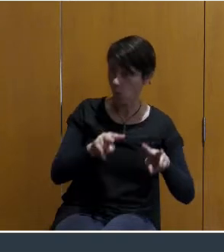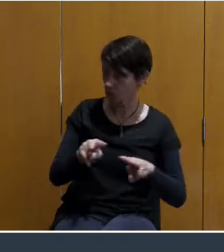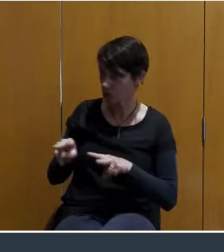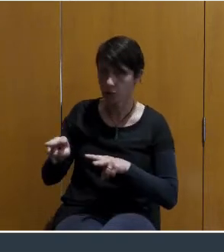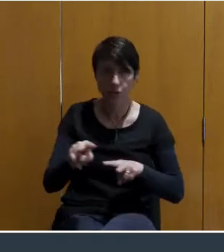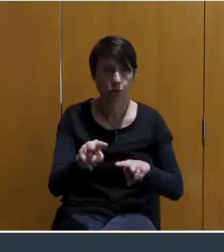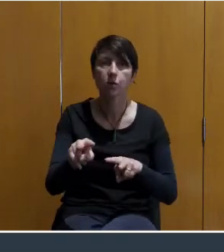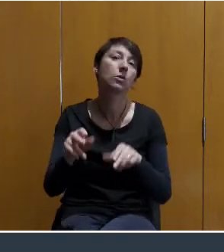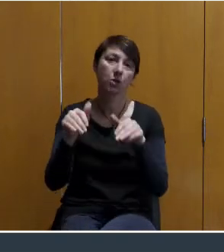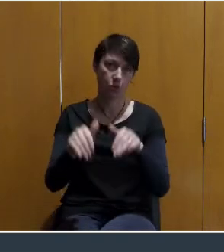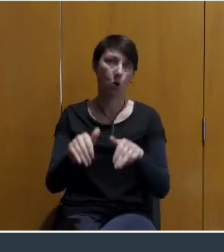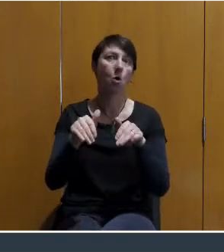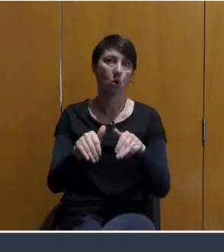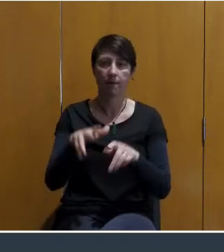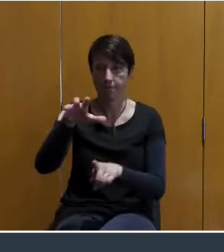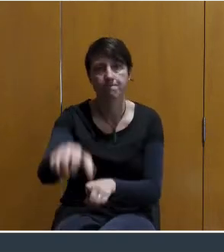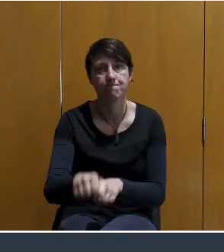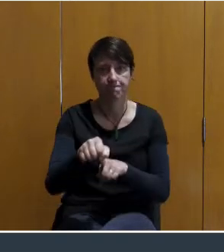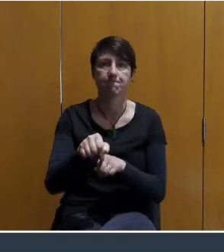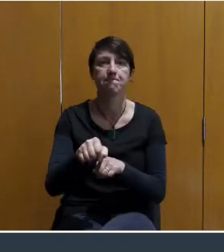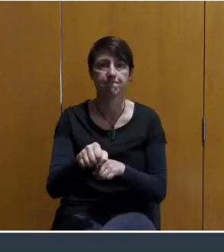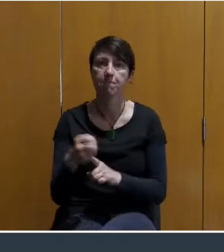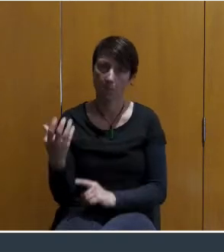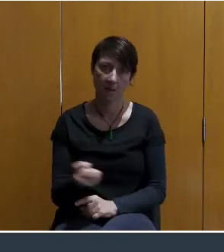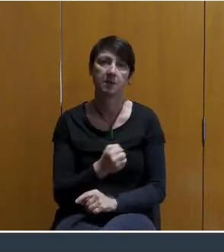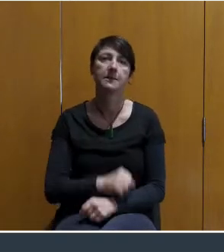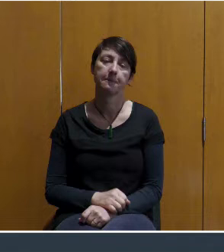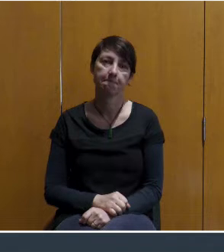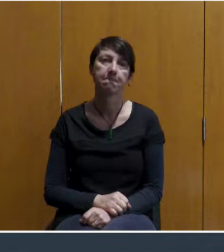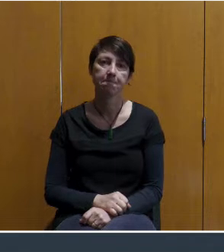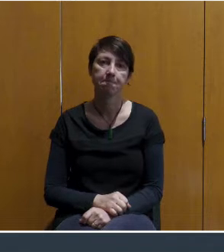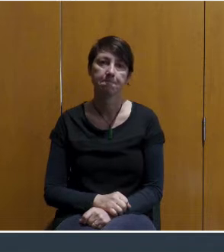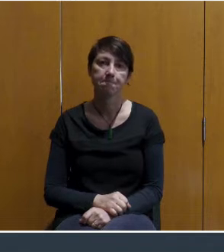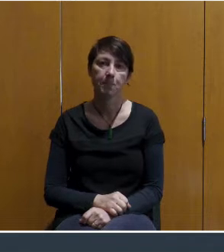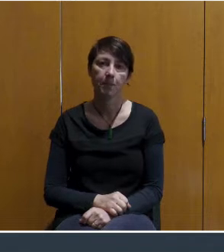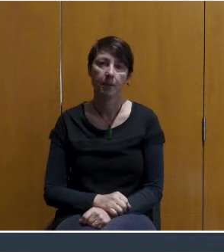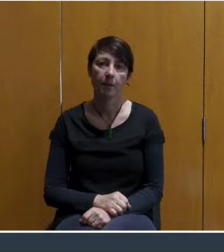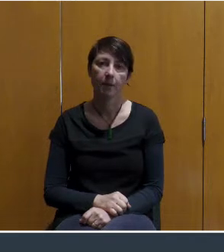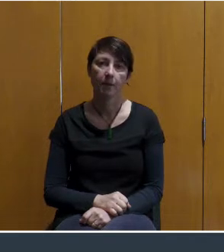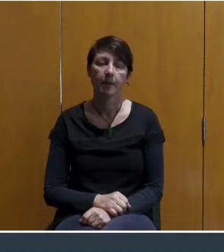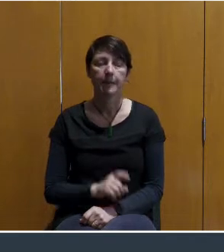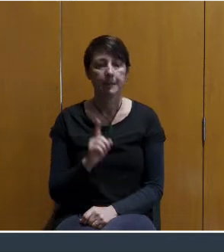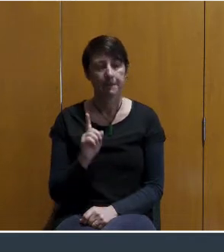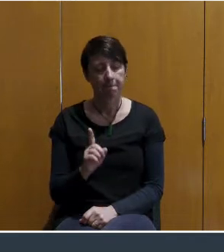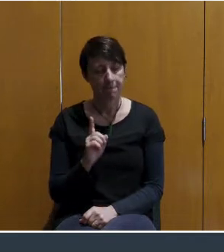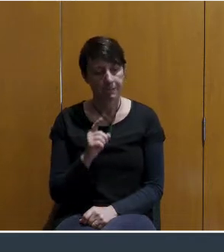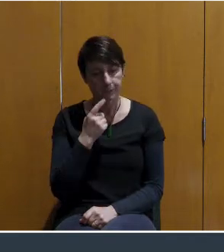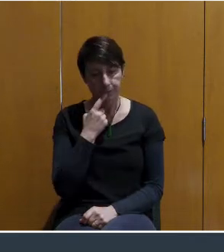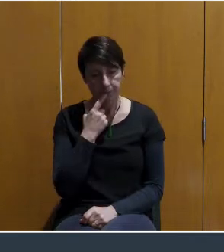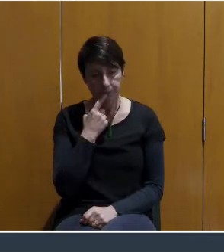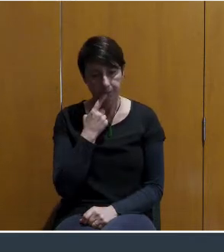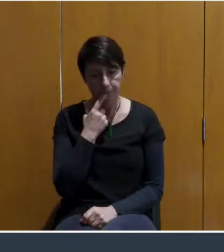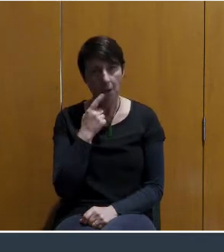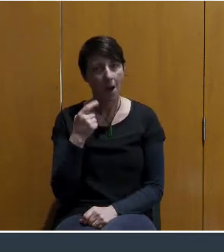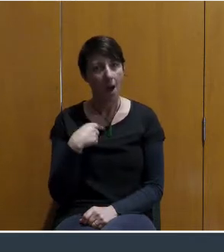mean, hopefully that will give you some idea. Now, I'm just in the process of looking at